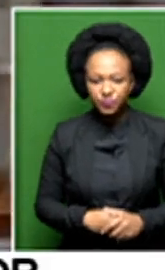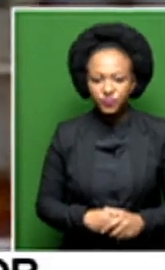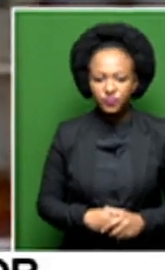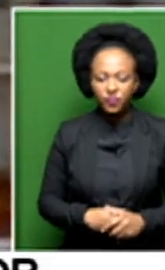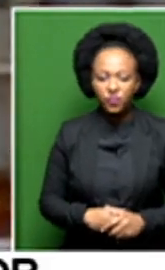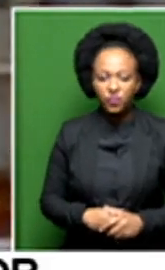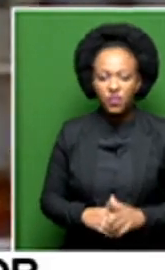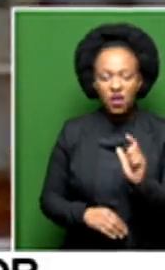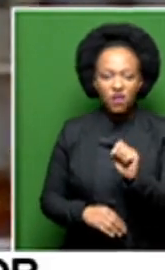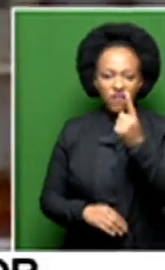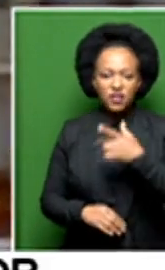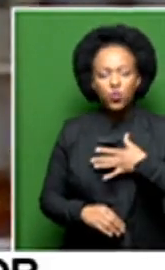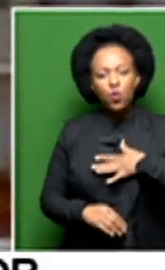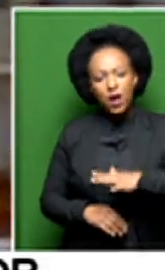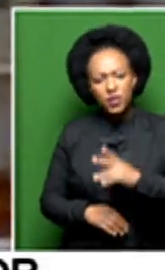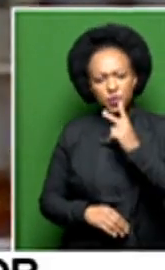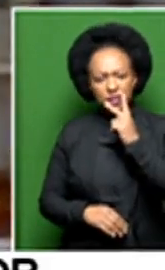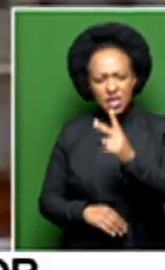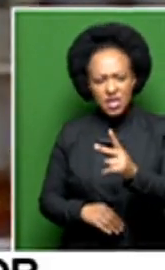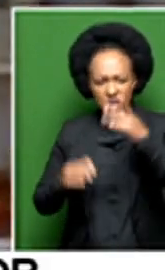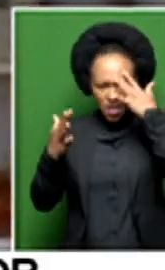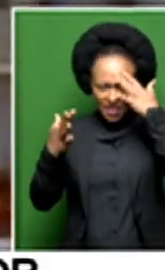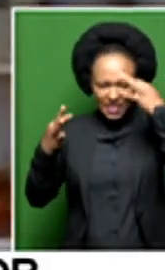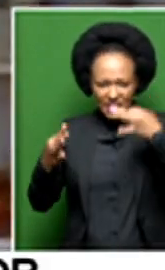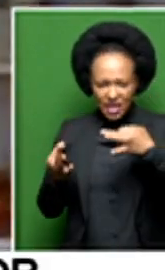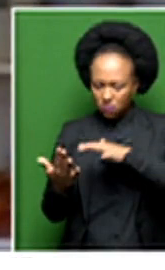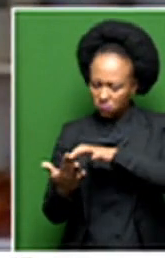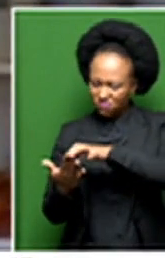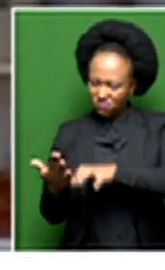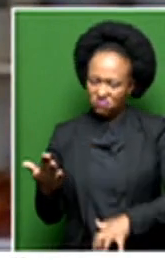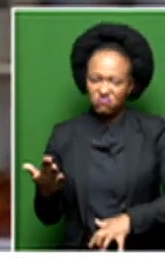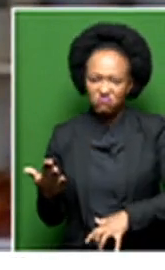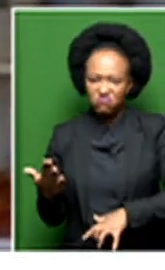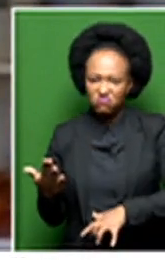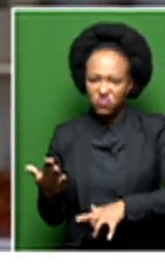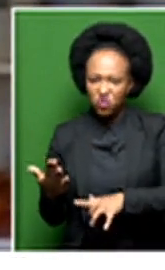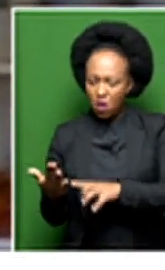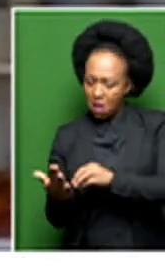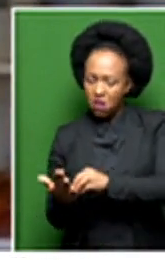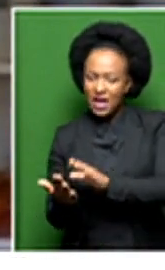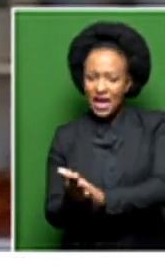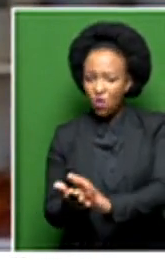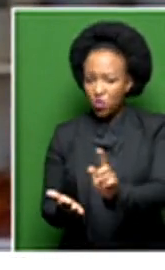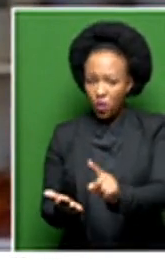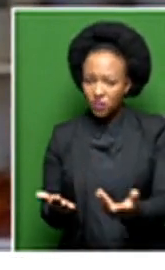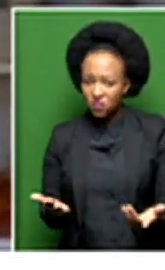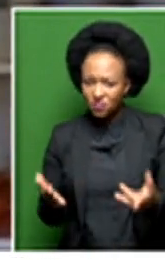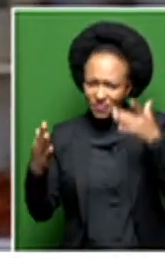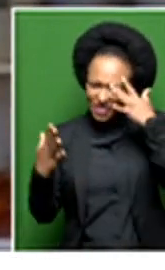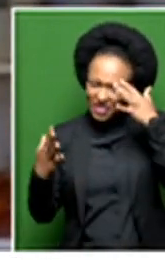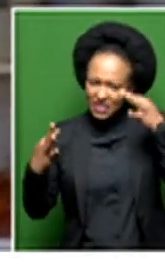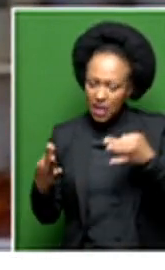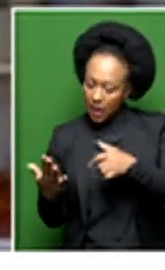We need to see the record of the decision to see whether the decisions that were taken are